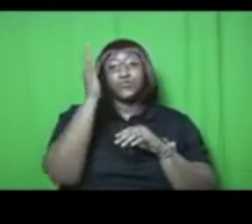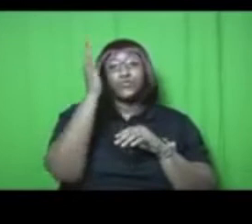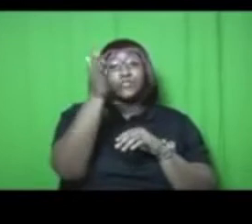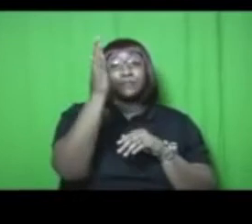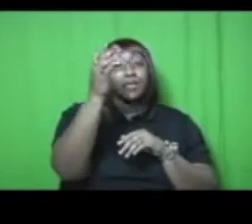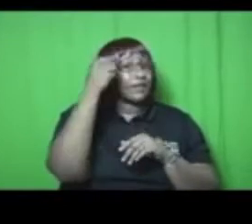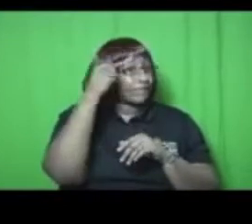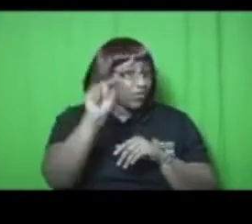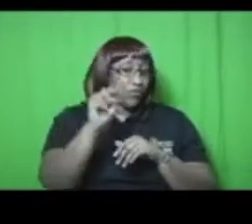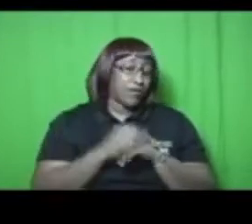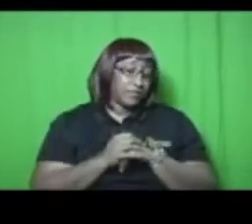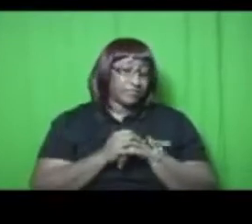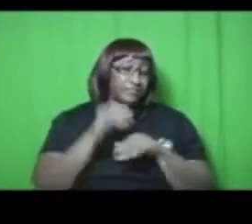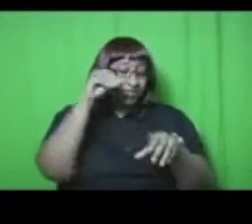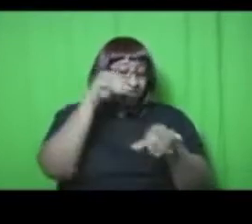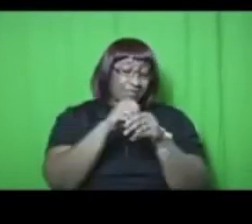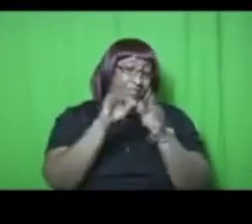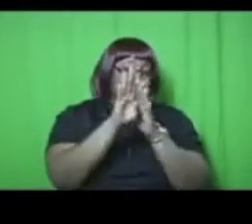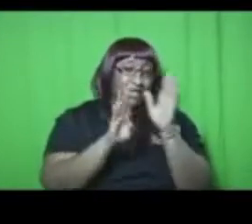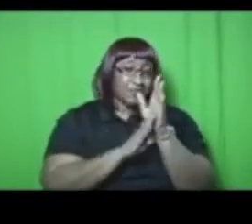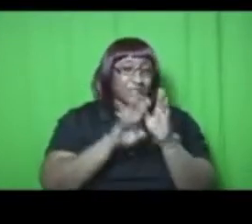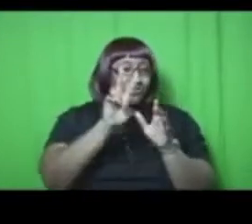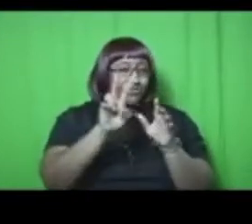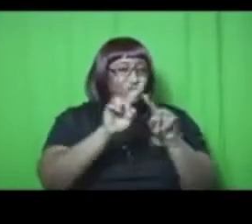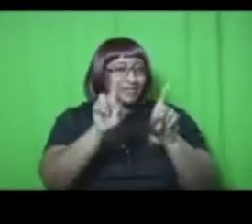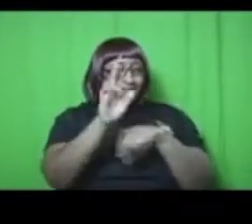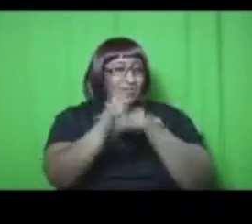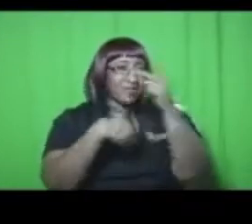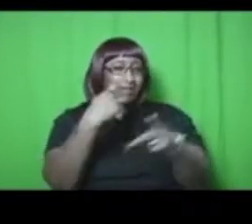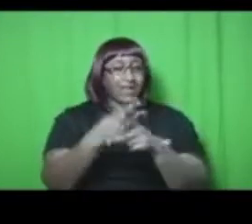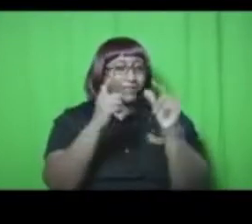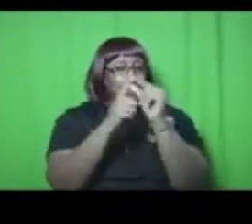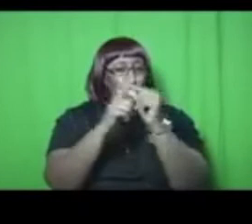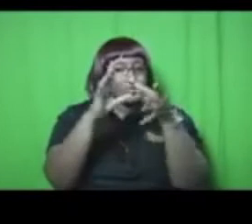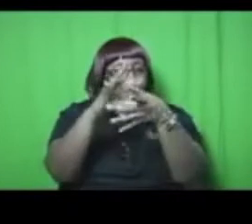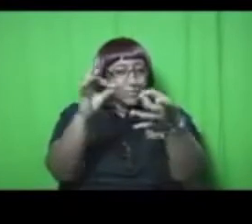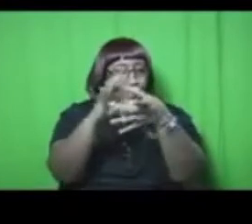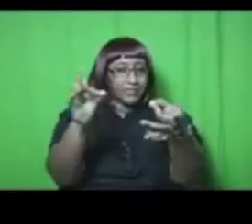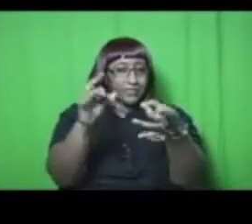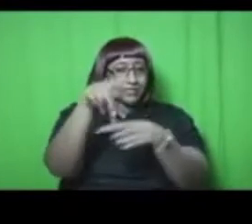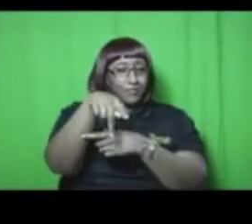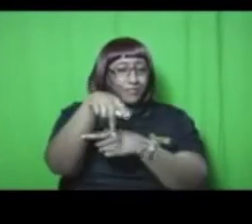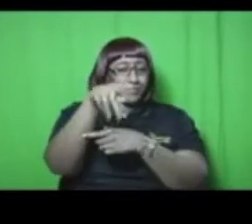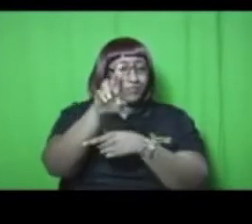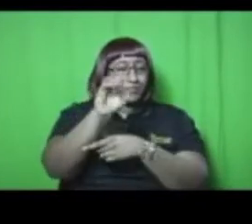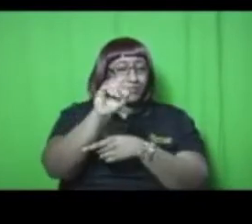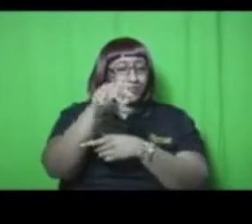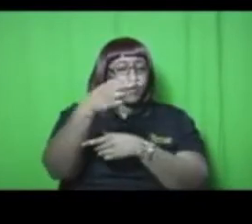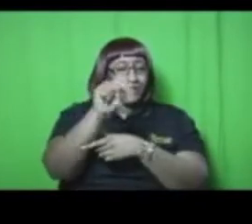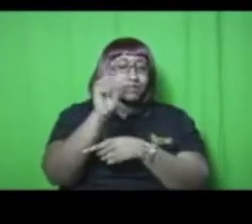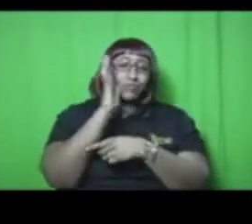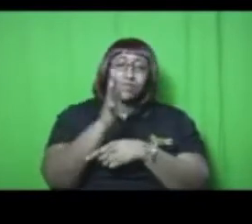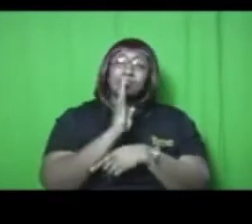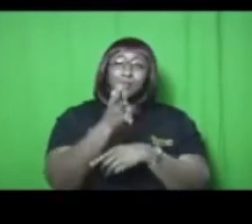forth. Now, in the Bible, there are two types of words, messages that the prophets would speak.